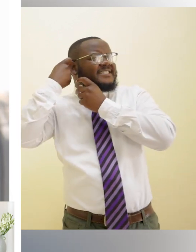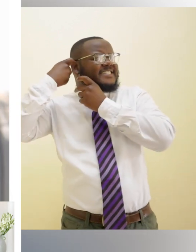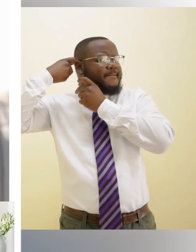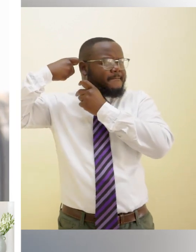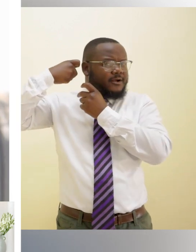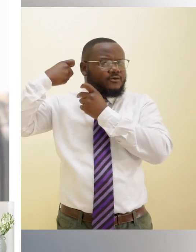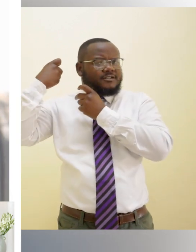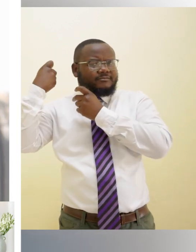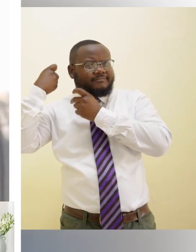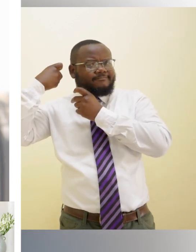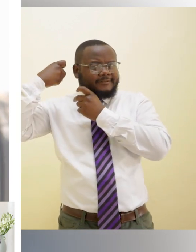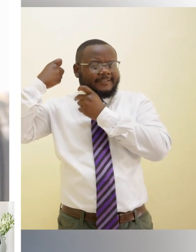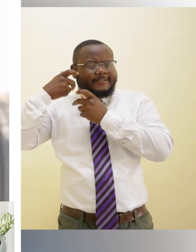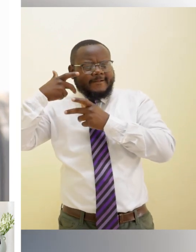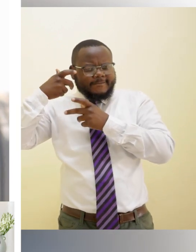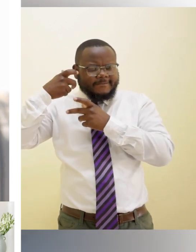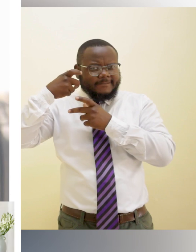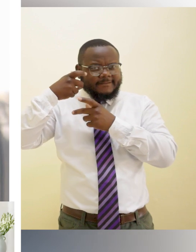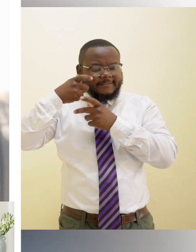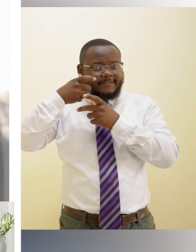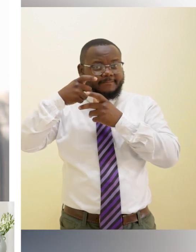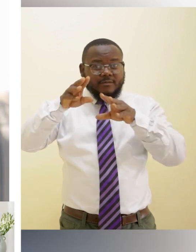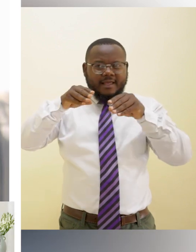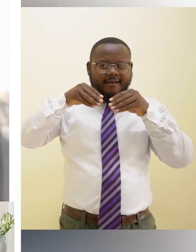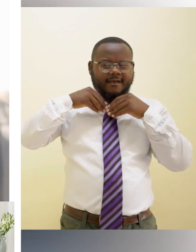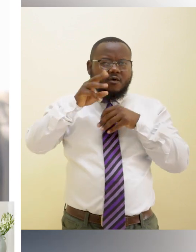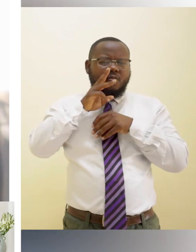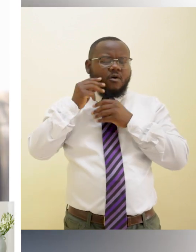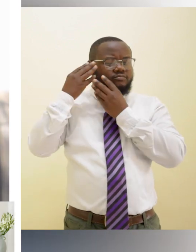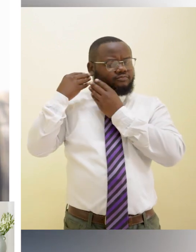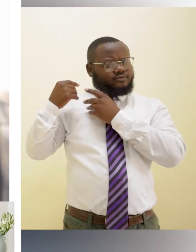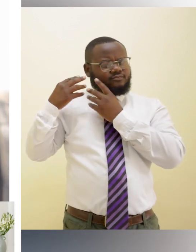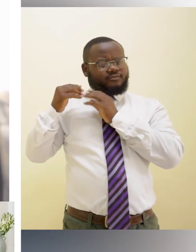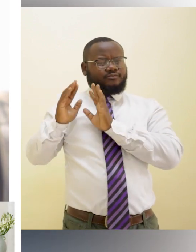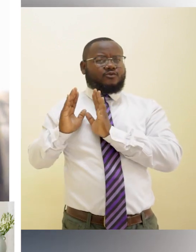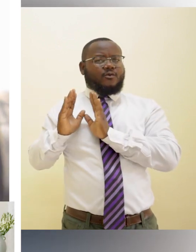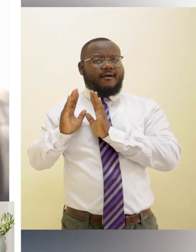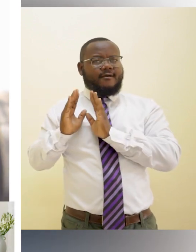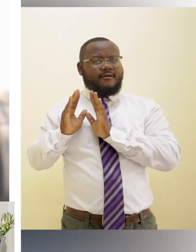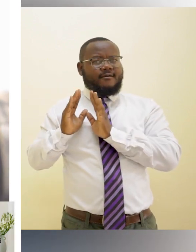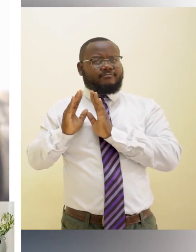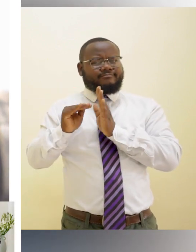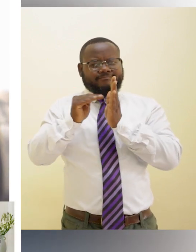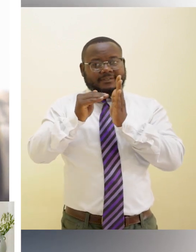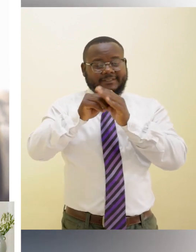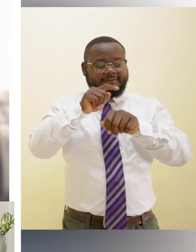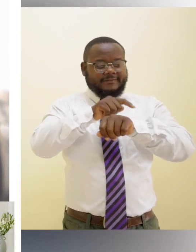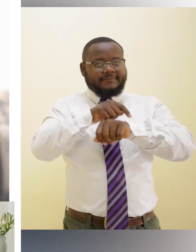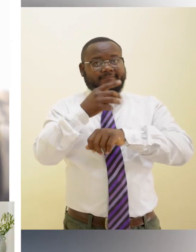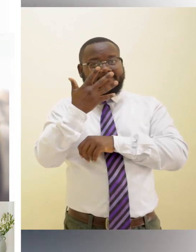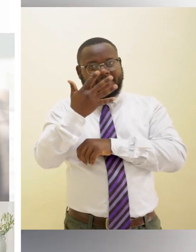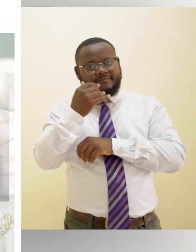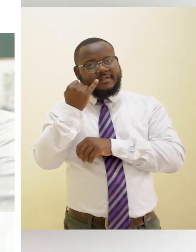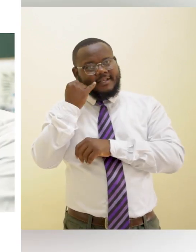and flush the ear canal. Allow the water and wax to drain freely. Repeat up to 5 times if needed.